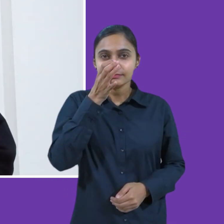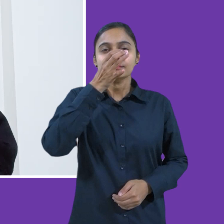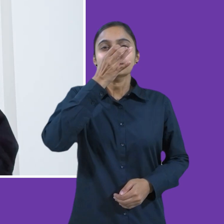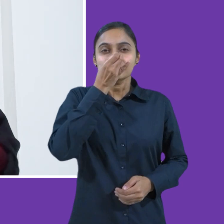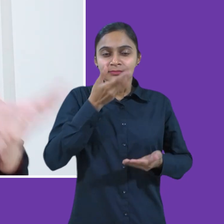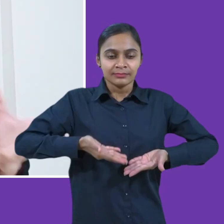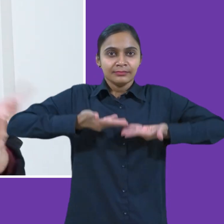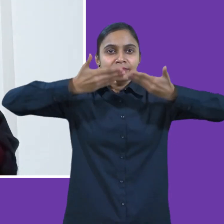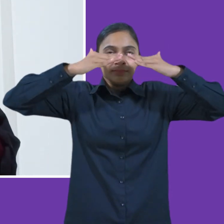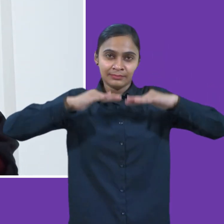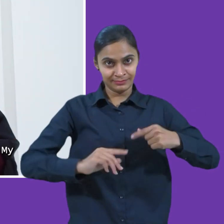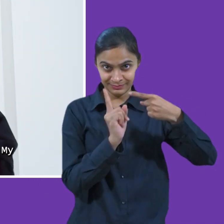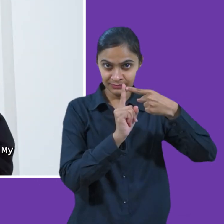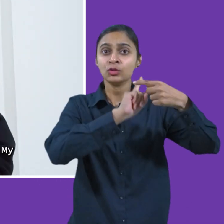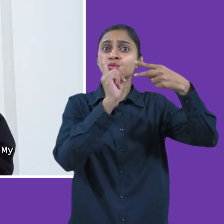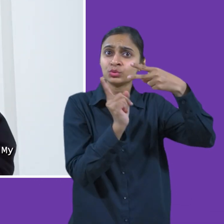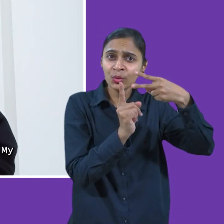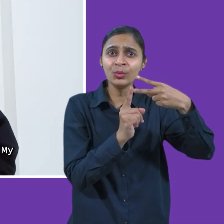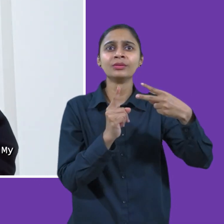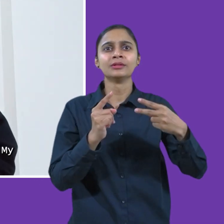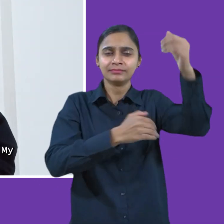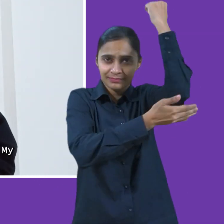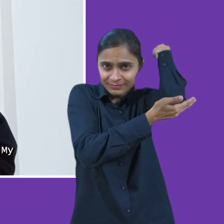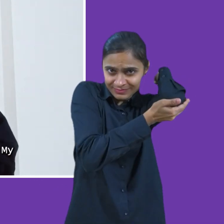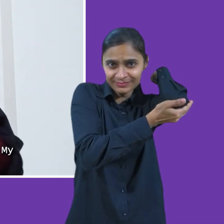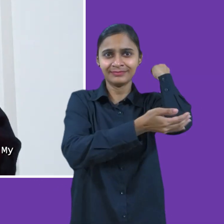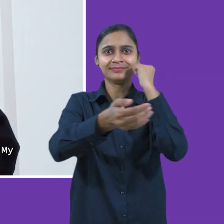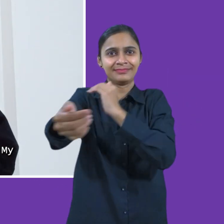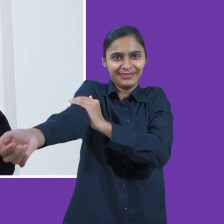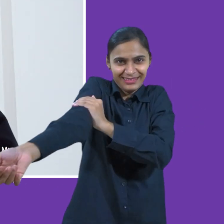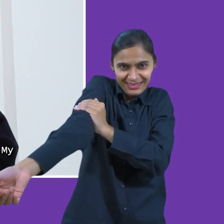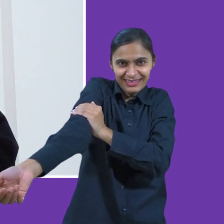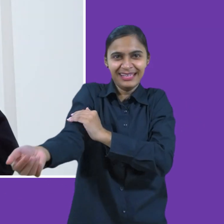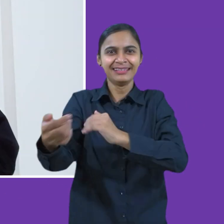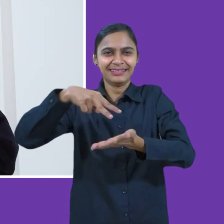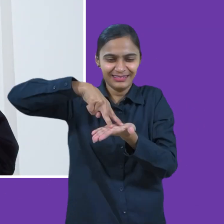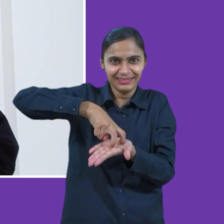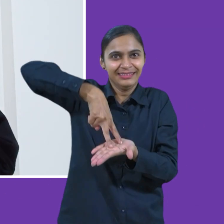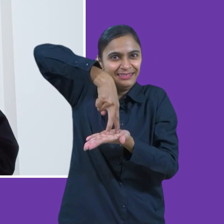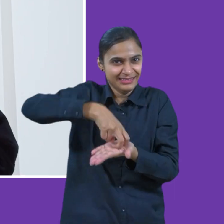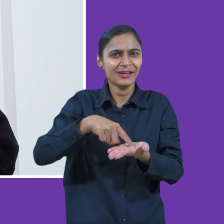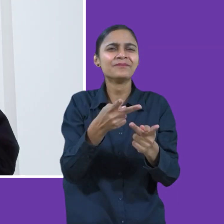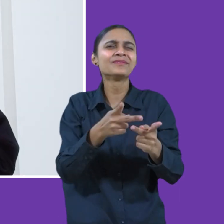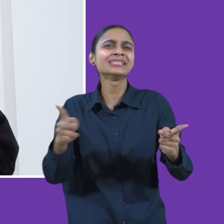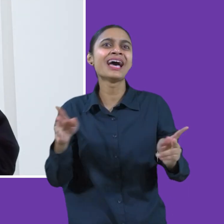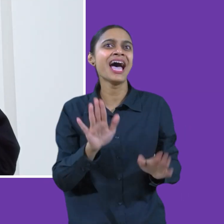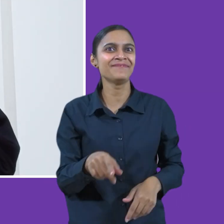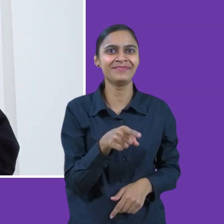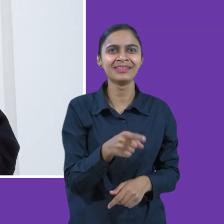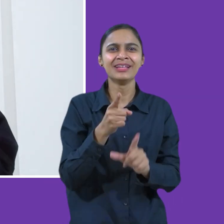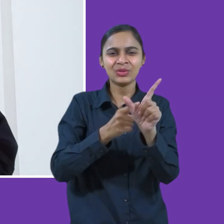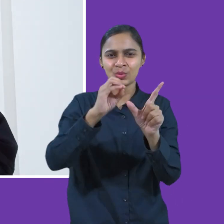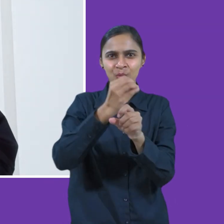asanas. Again, like go to a yoga class and learn it first. So like one of my personal like to do asanas